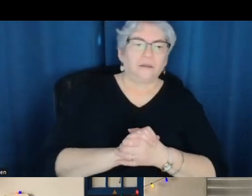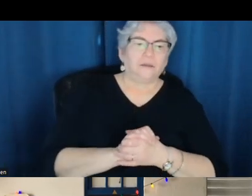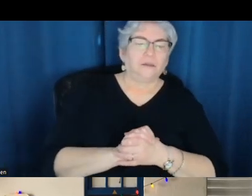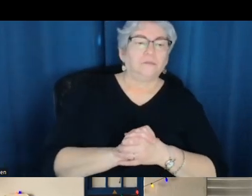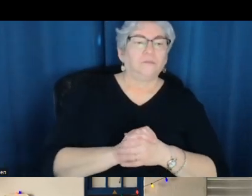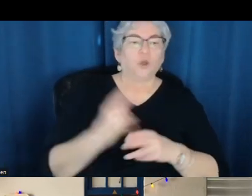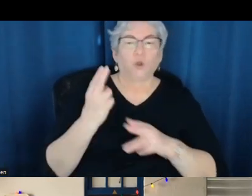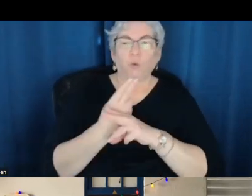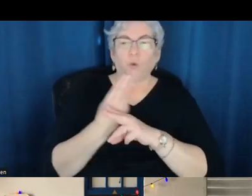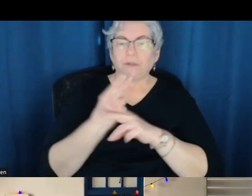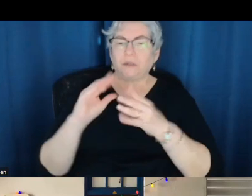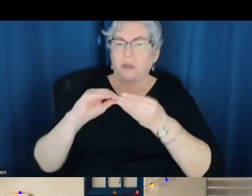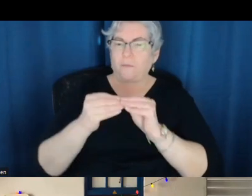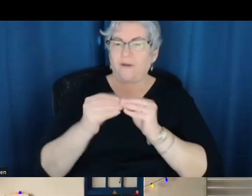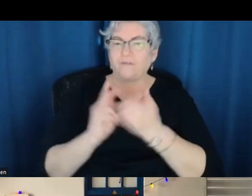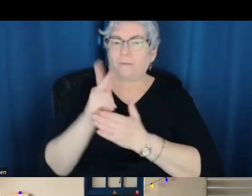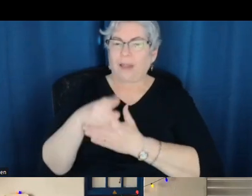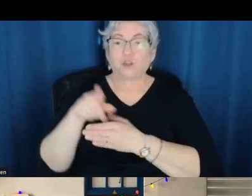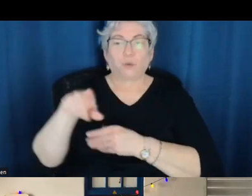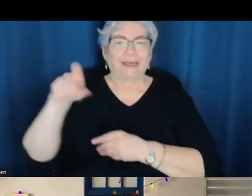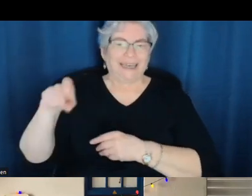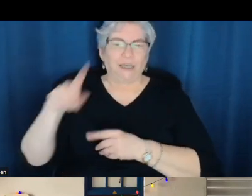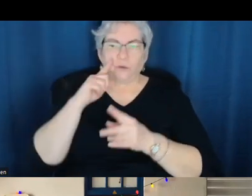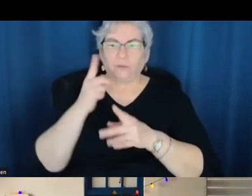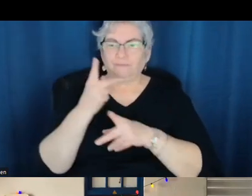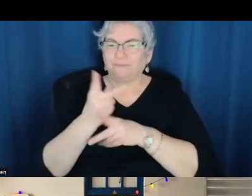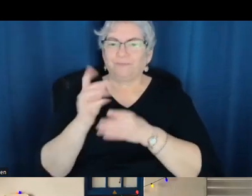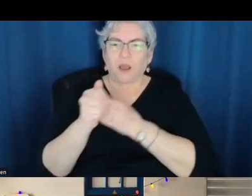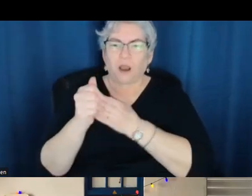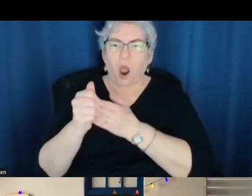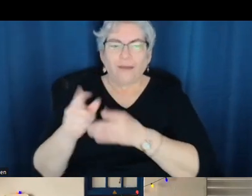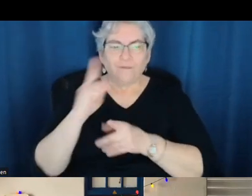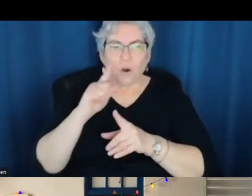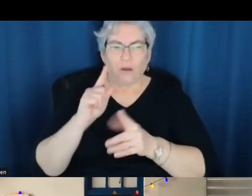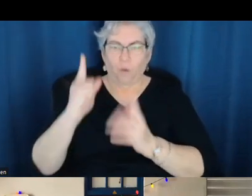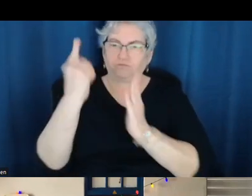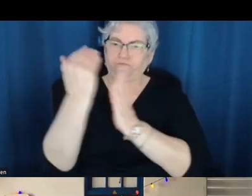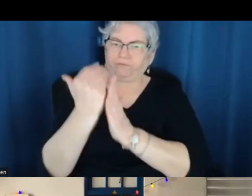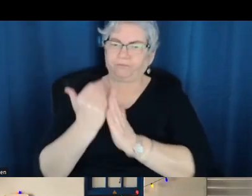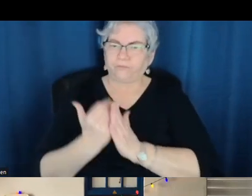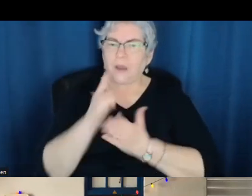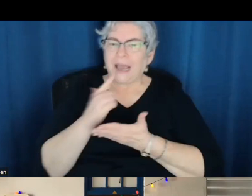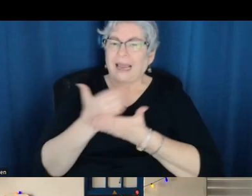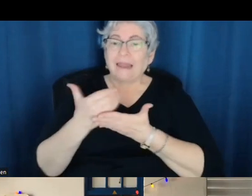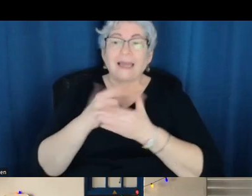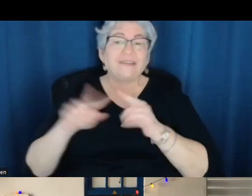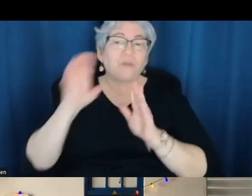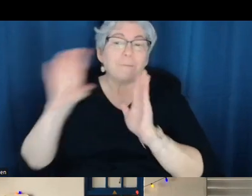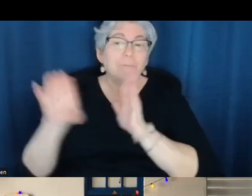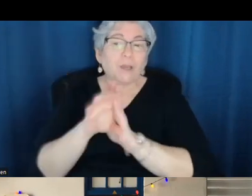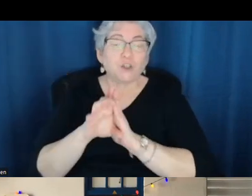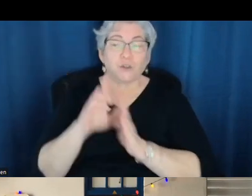Use the number of plants you will need to guide you as you create your plant list. collect images for